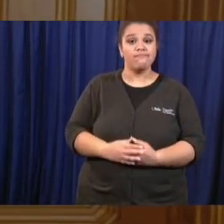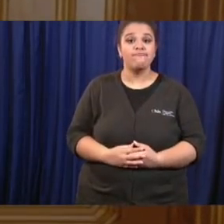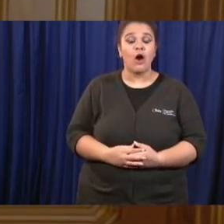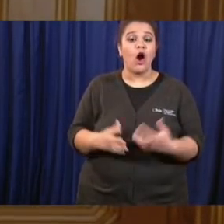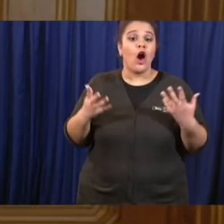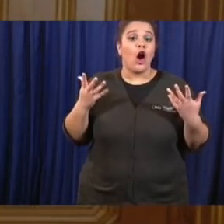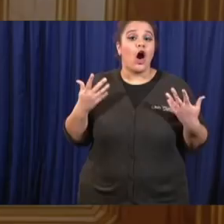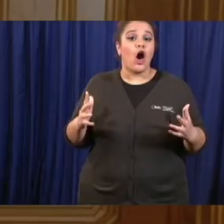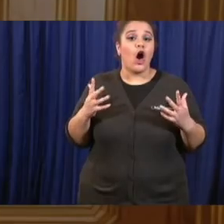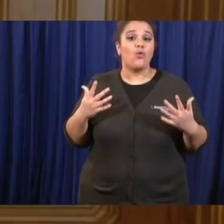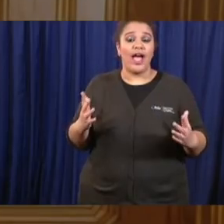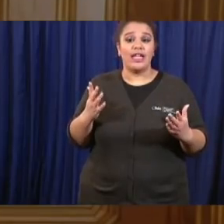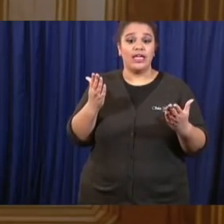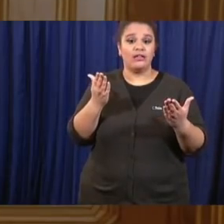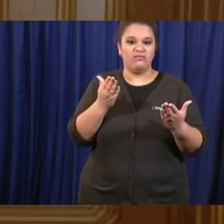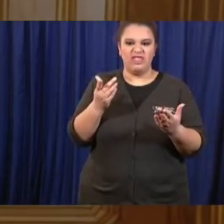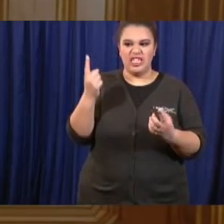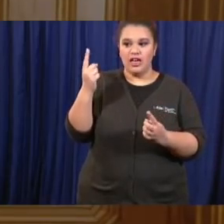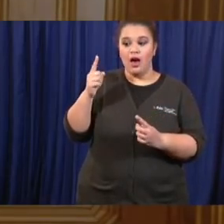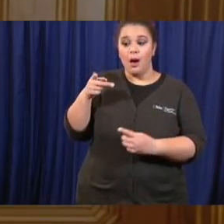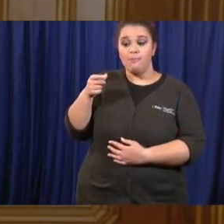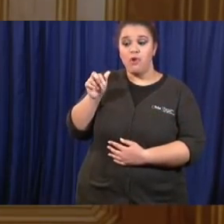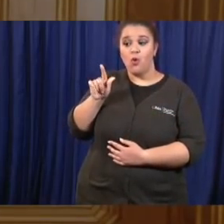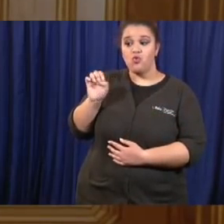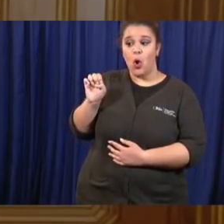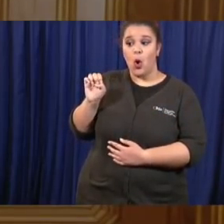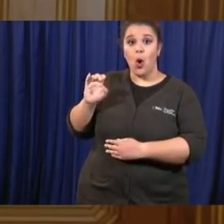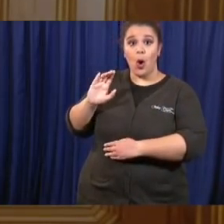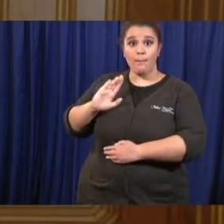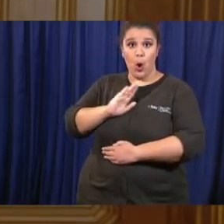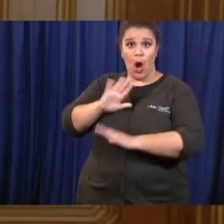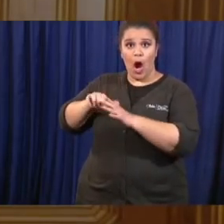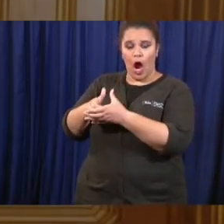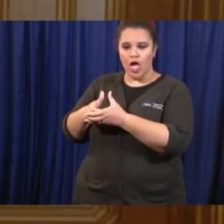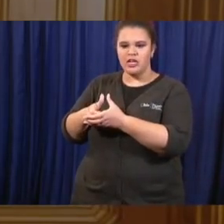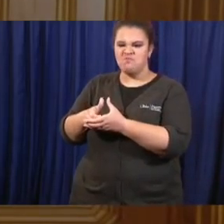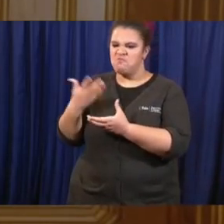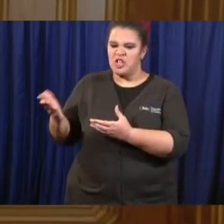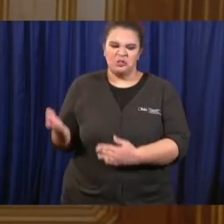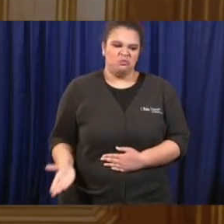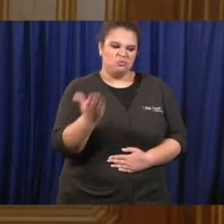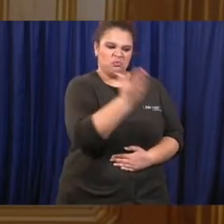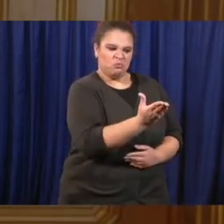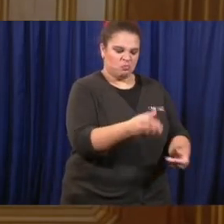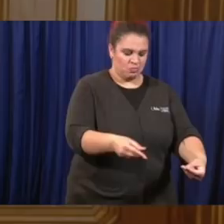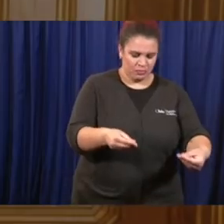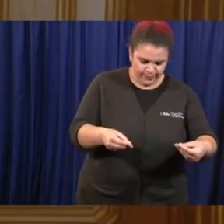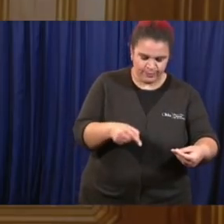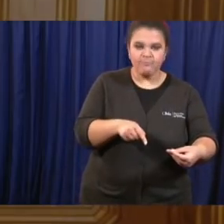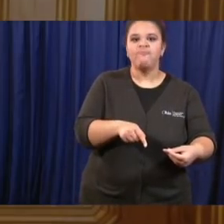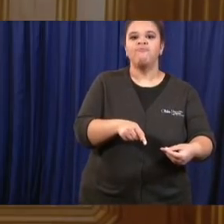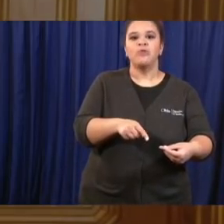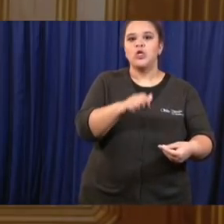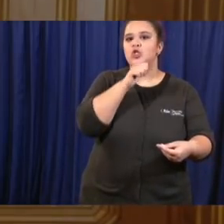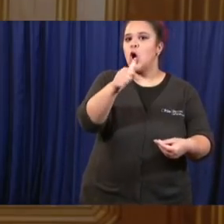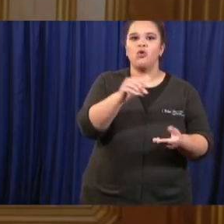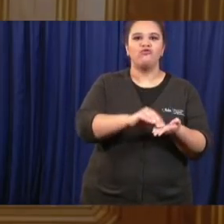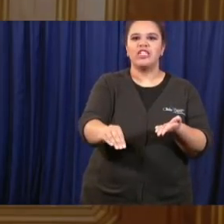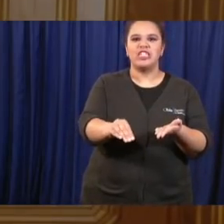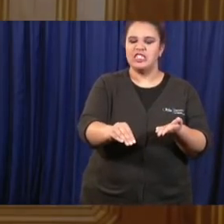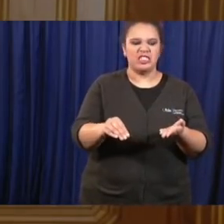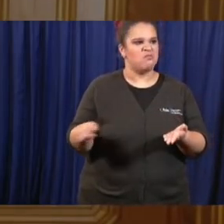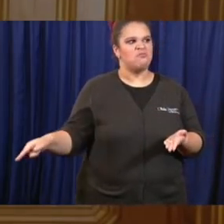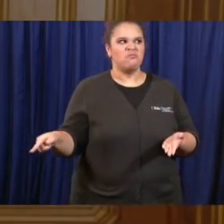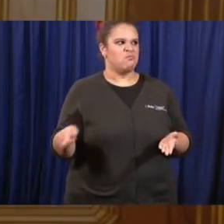board has recommended that he not be released. Can you tell me how this new process would be different from that process and how much